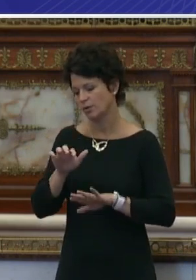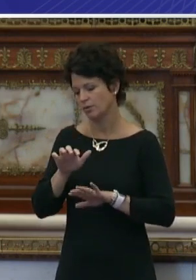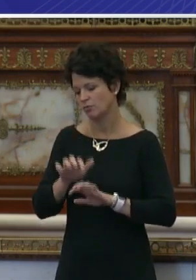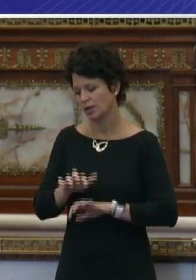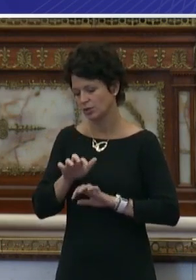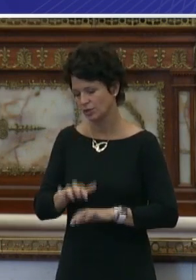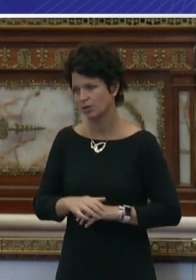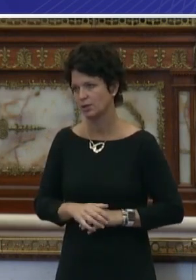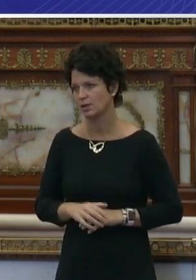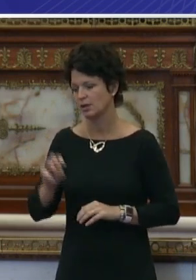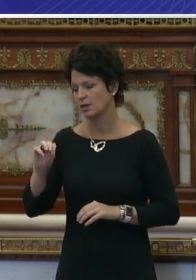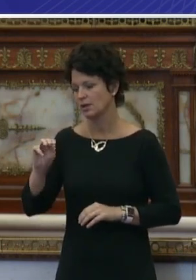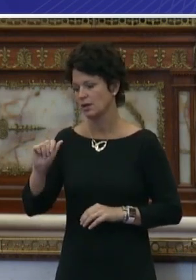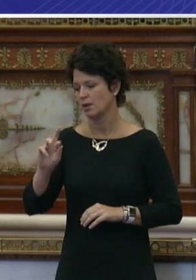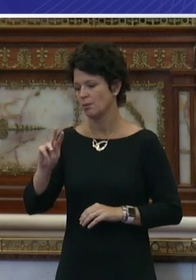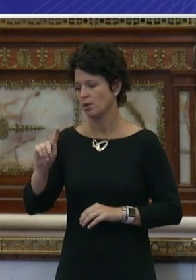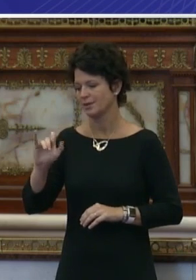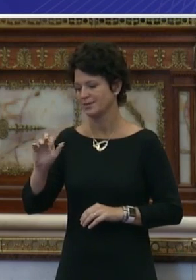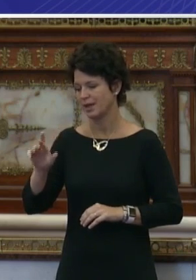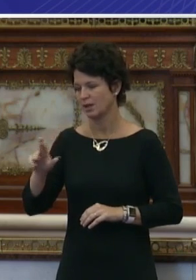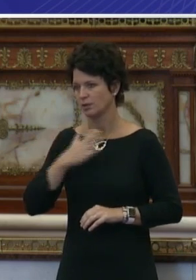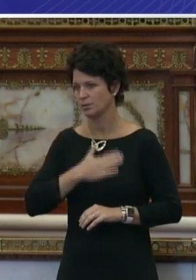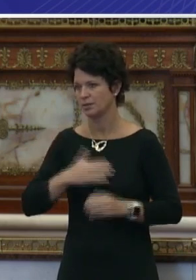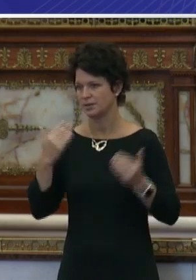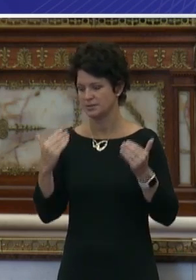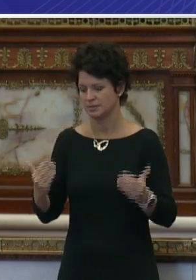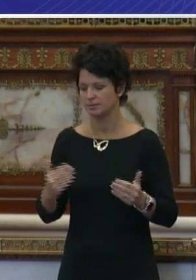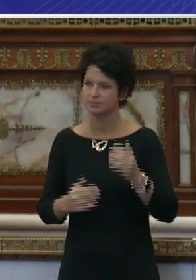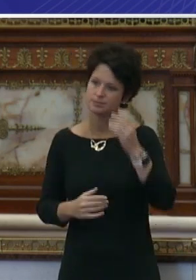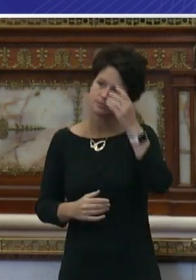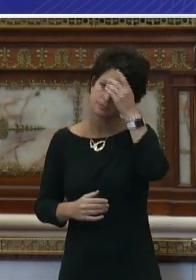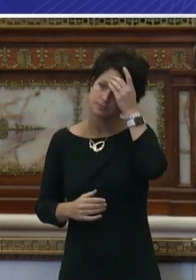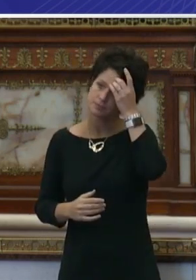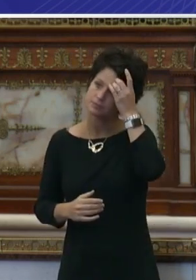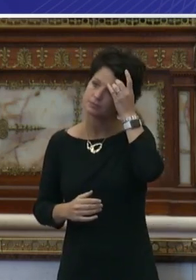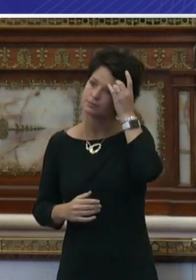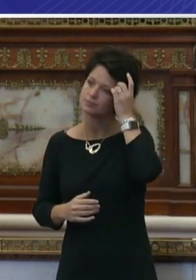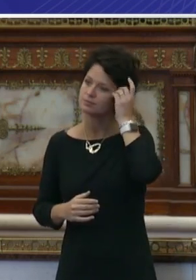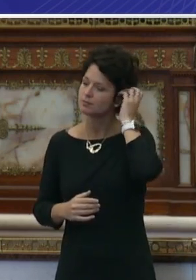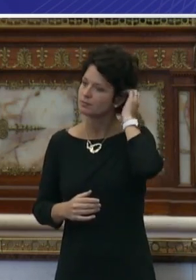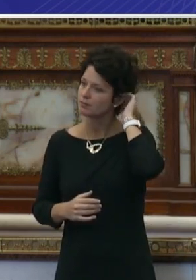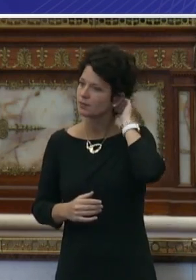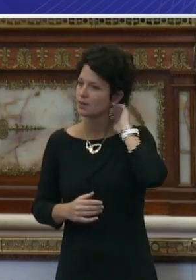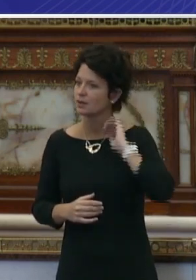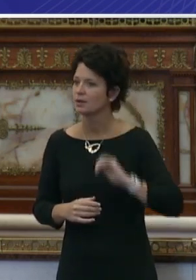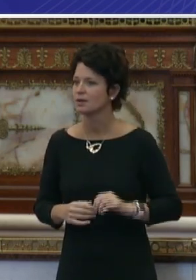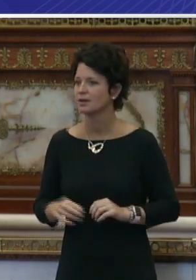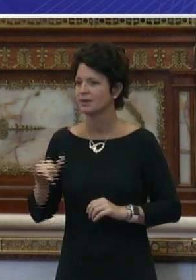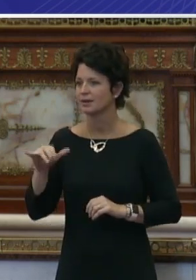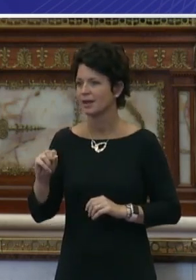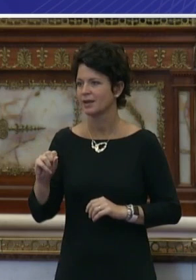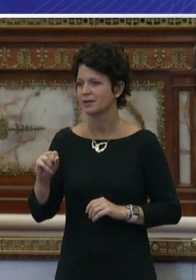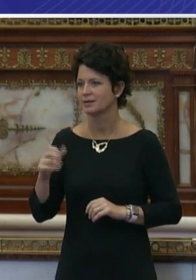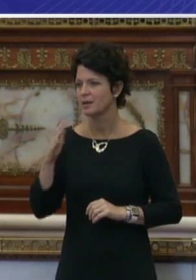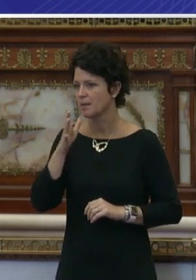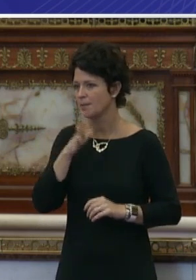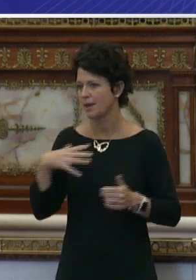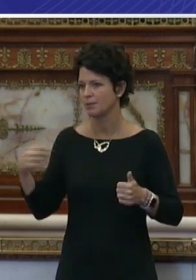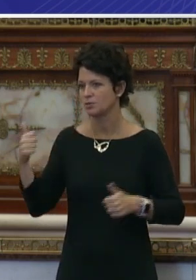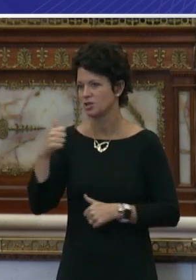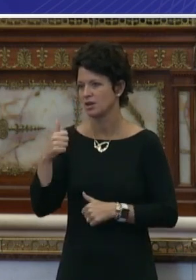If Mark Tyler is available, if you would state your name for the record and begin your testimony. Yes, Madam Chair,